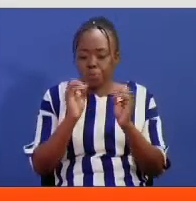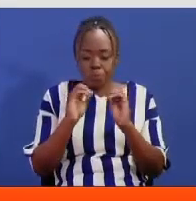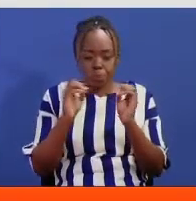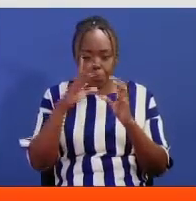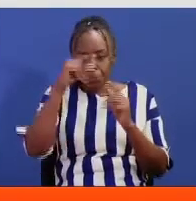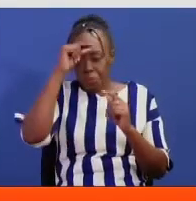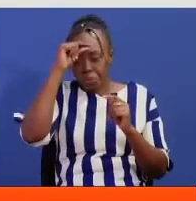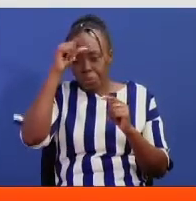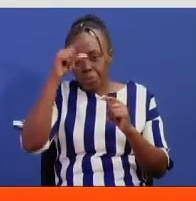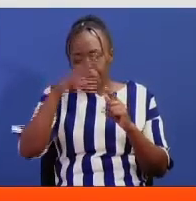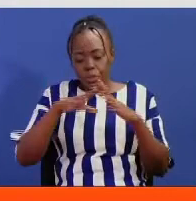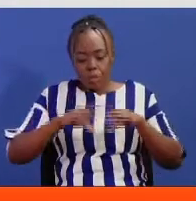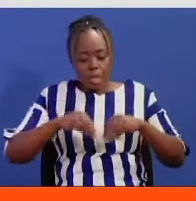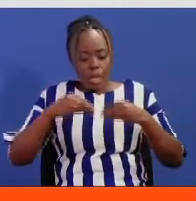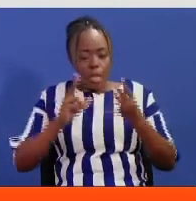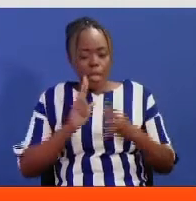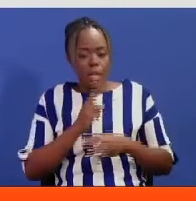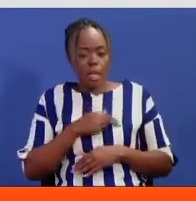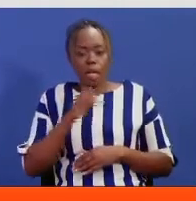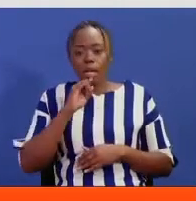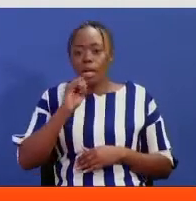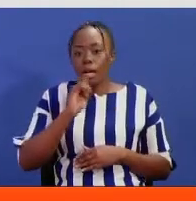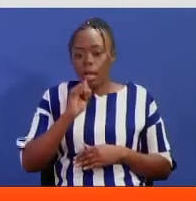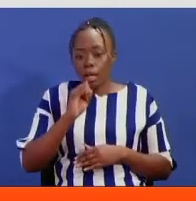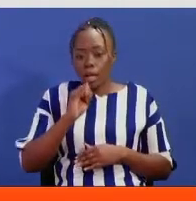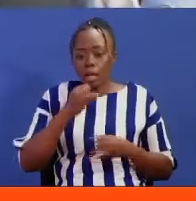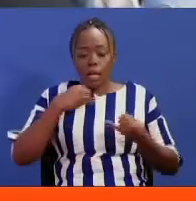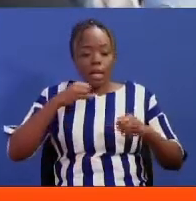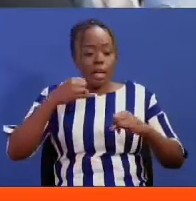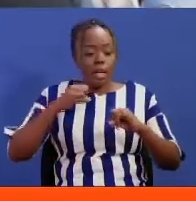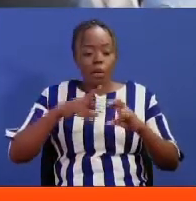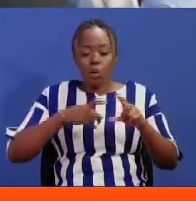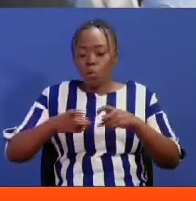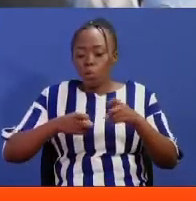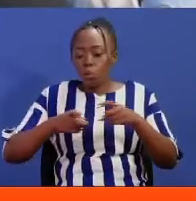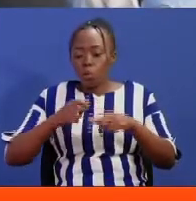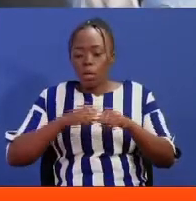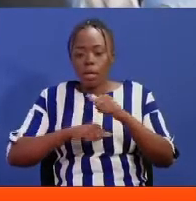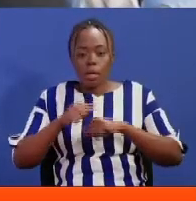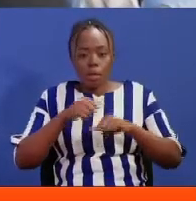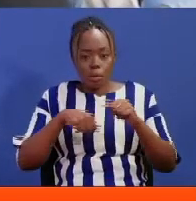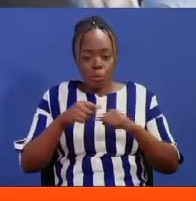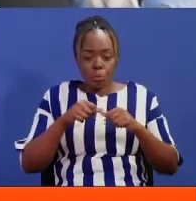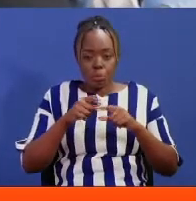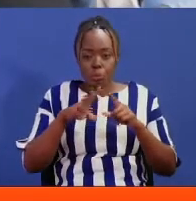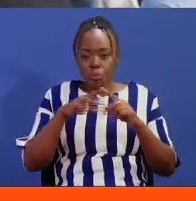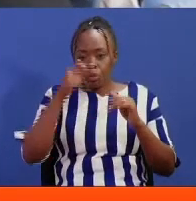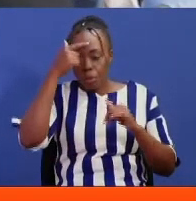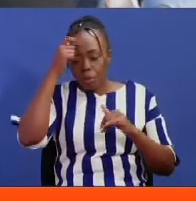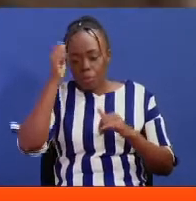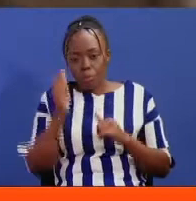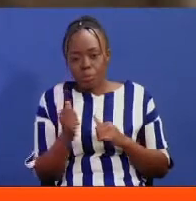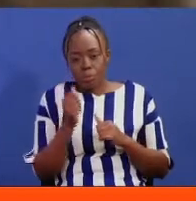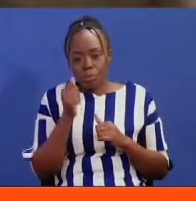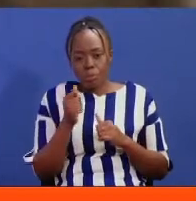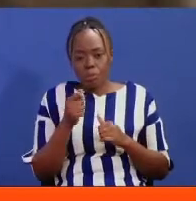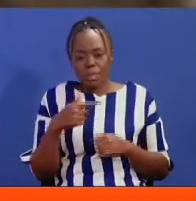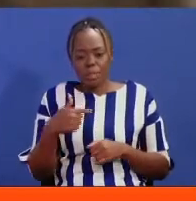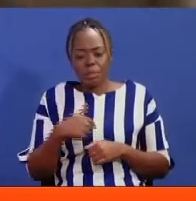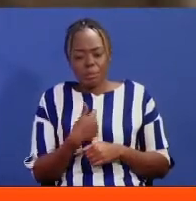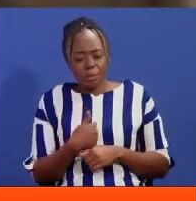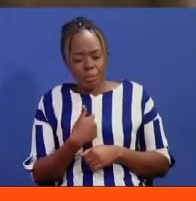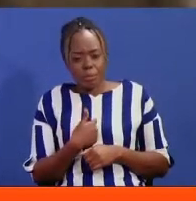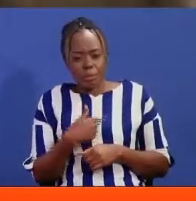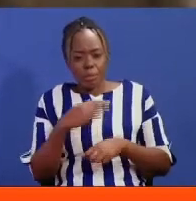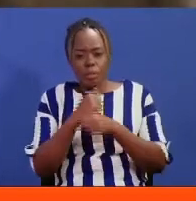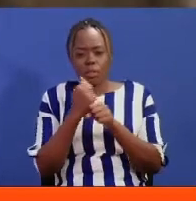government has not given us information, actually informed choices about the vaccine. Because personally, we